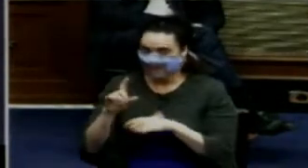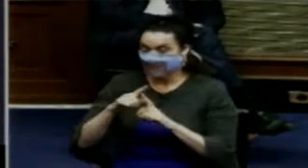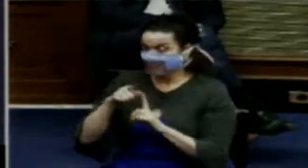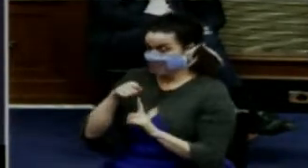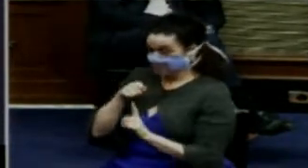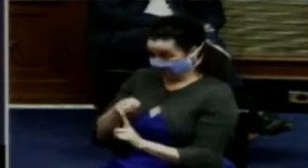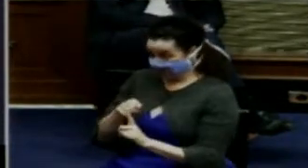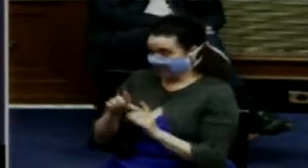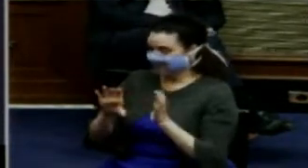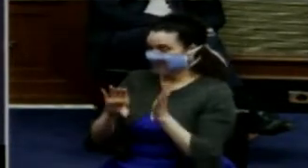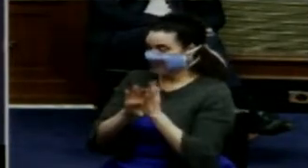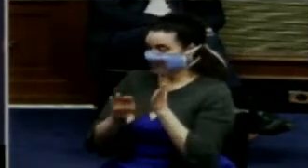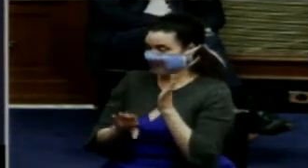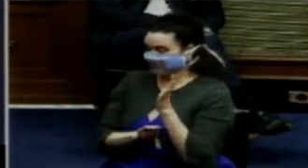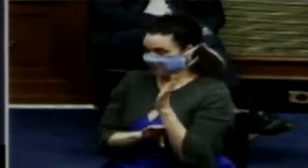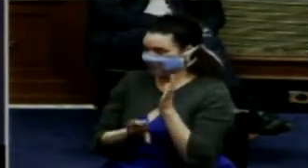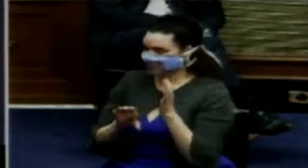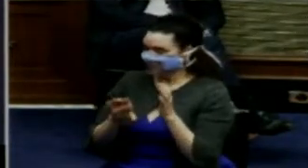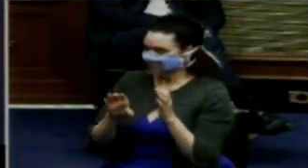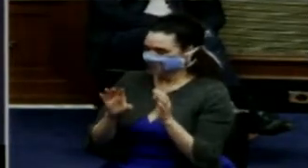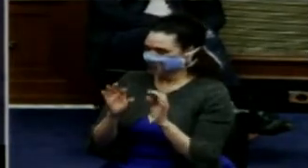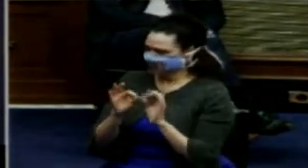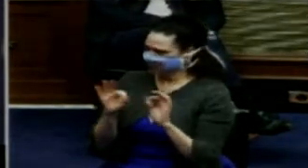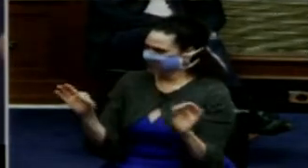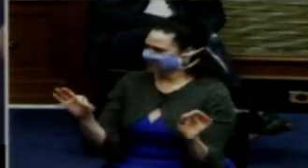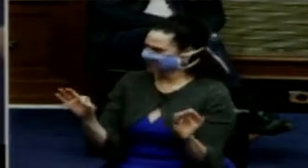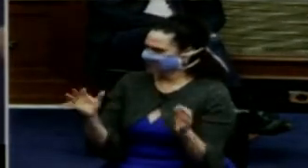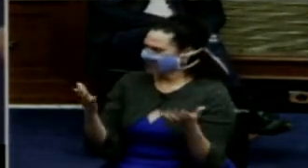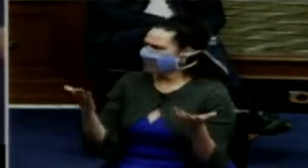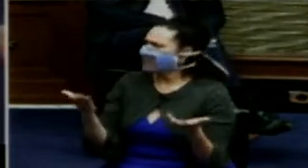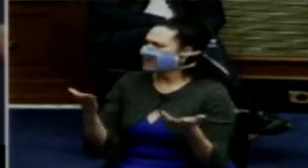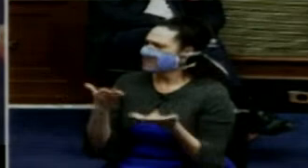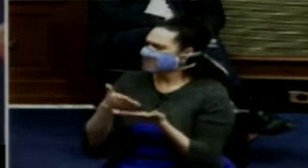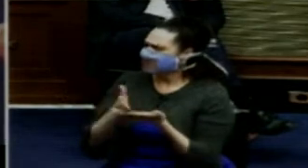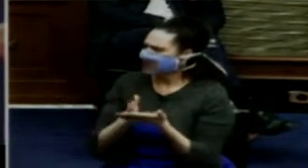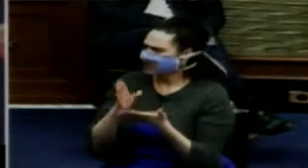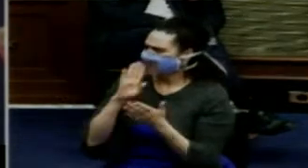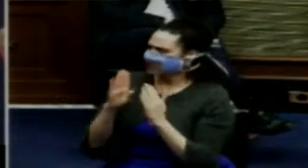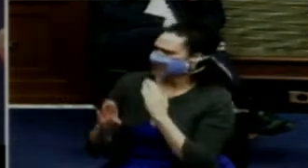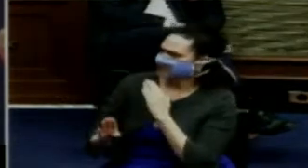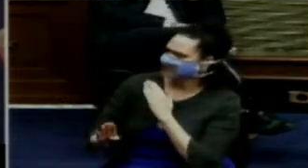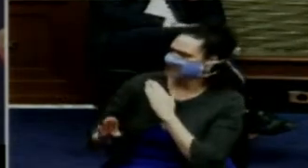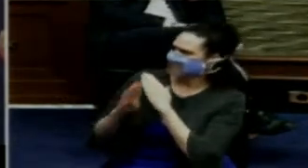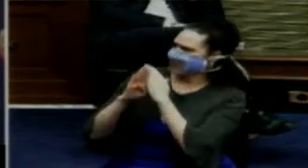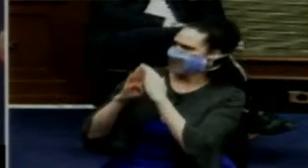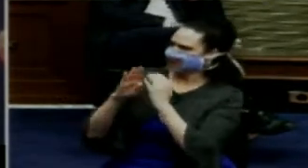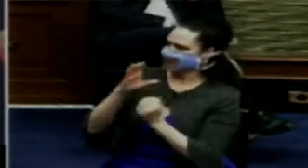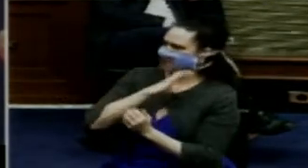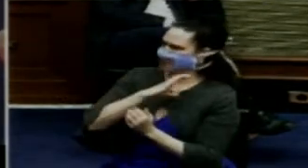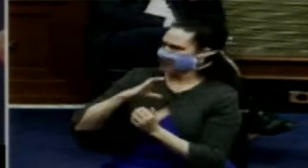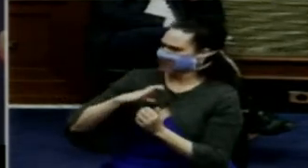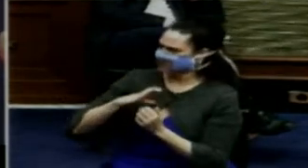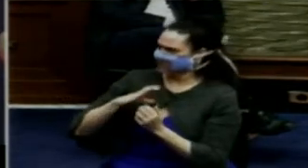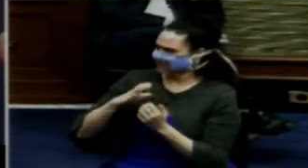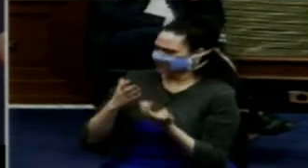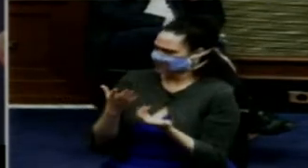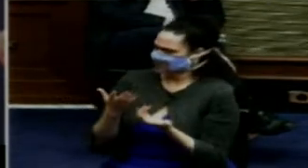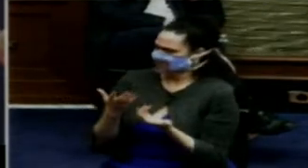would prohibit the Congress from admitting Washington, D.C. as a